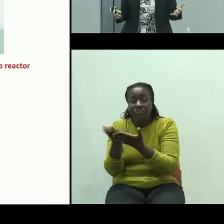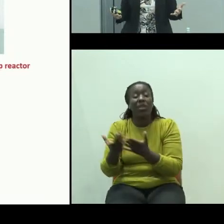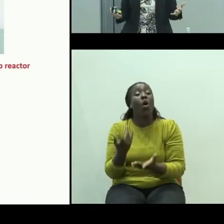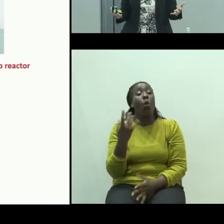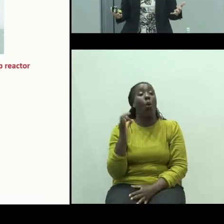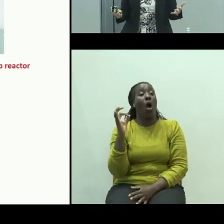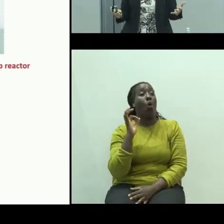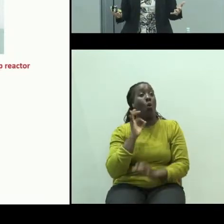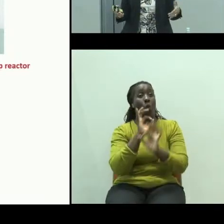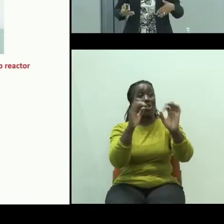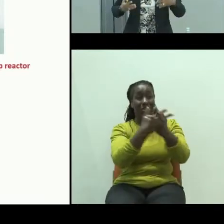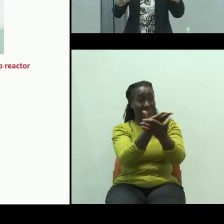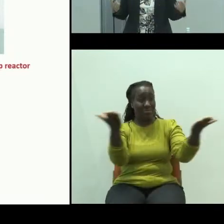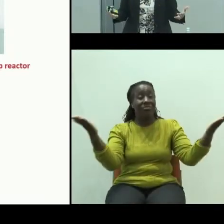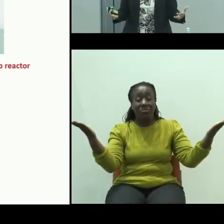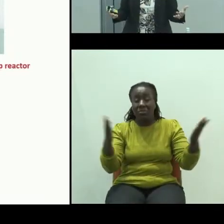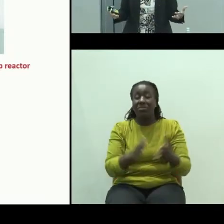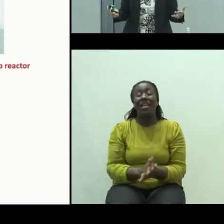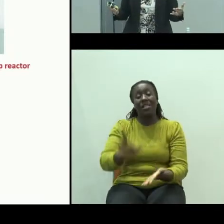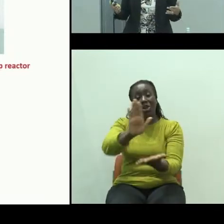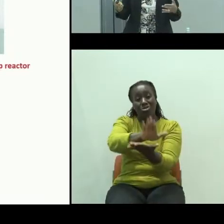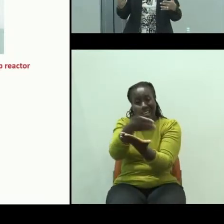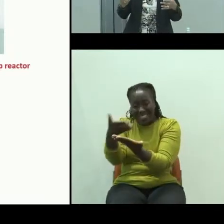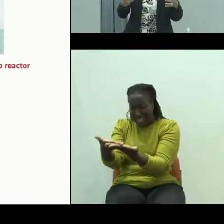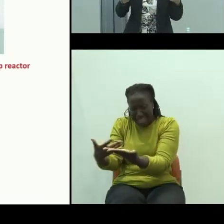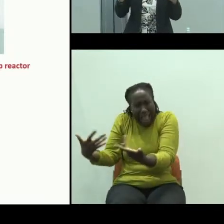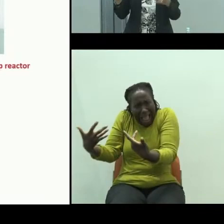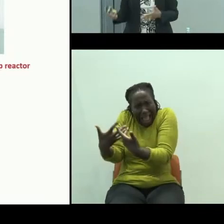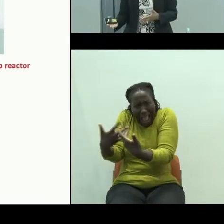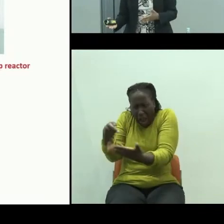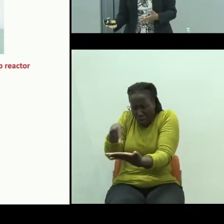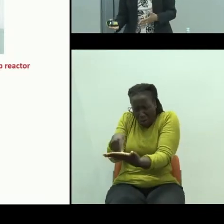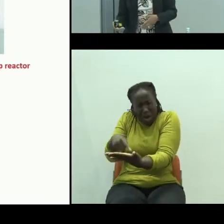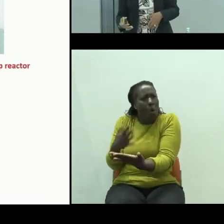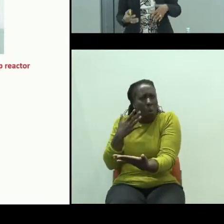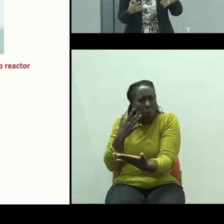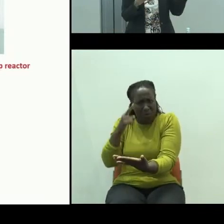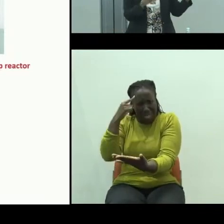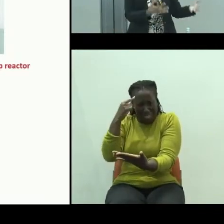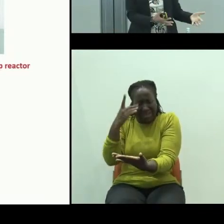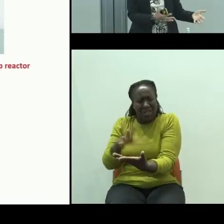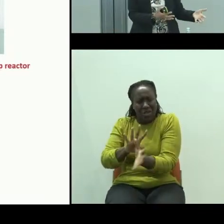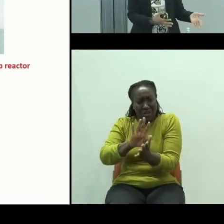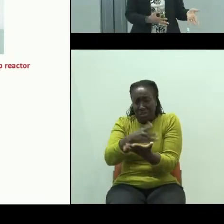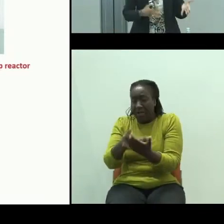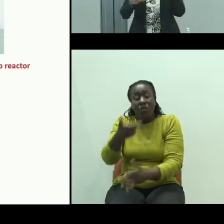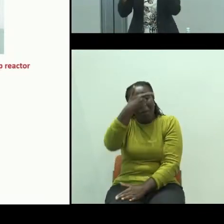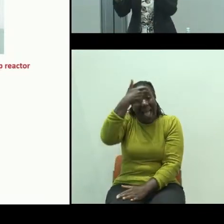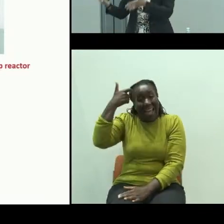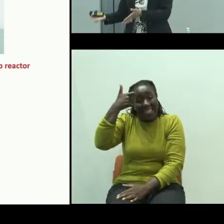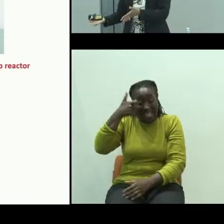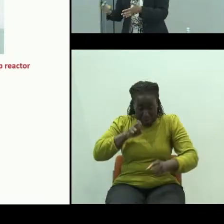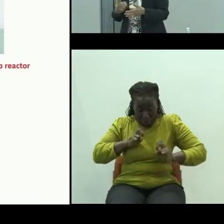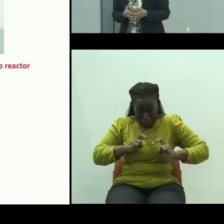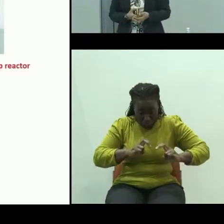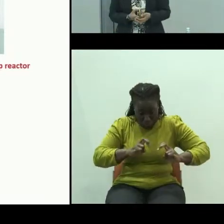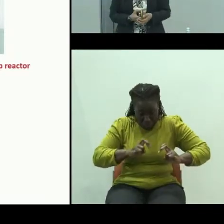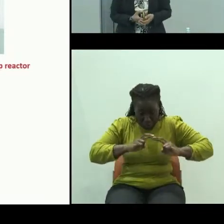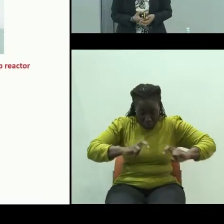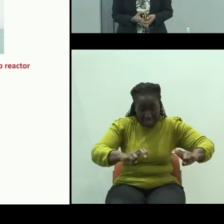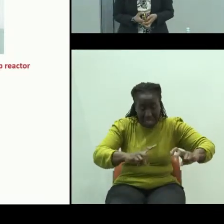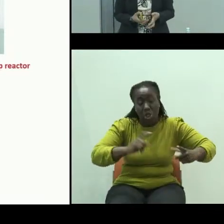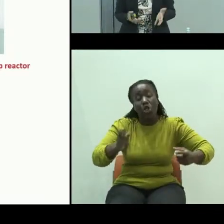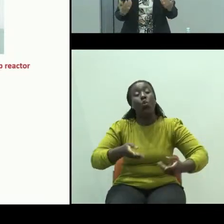questions that was asked was about translation and how do we actually consider translation and going from academic research into what's happening